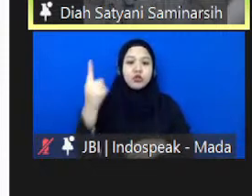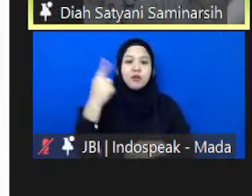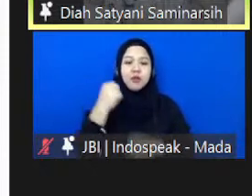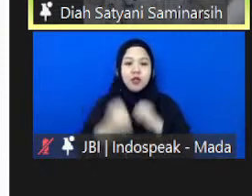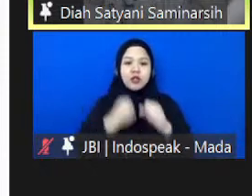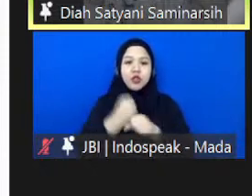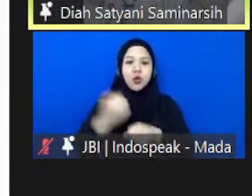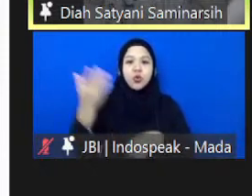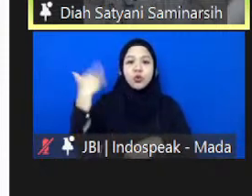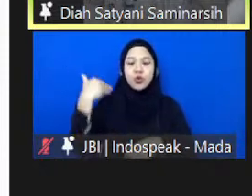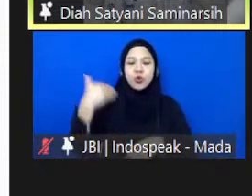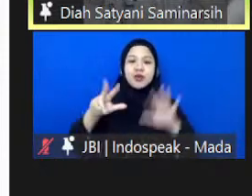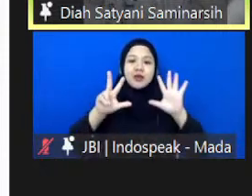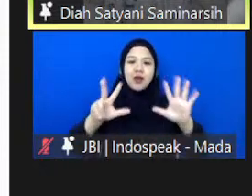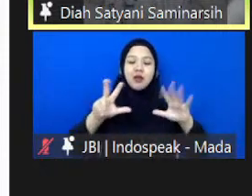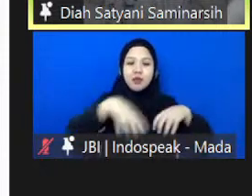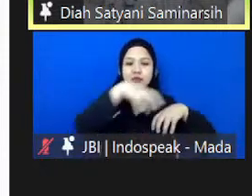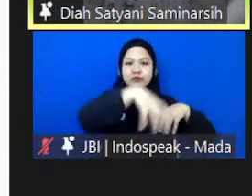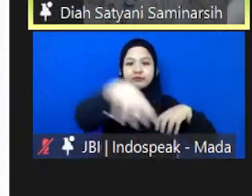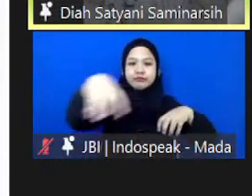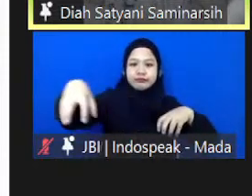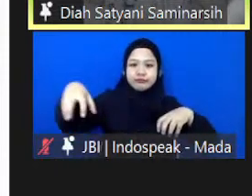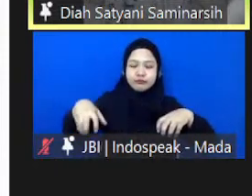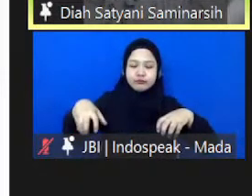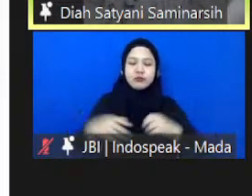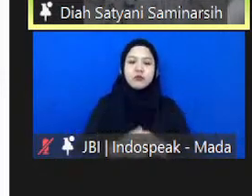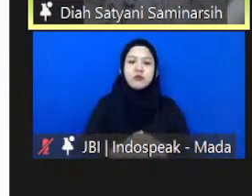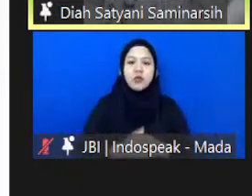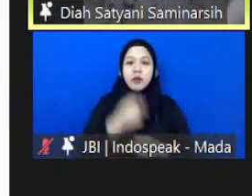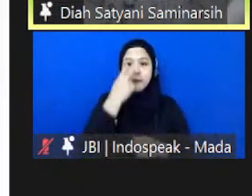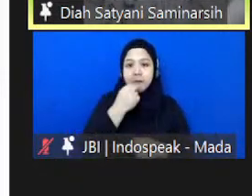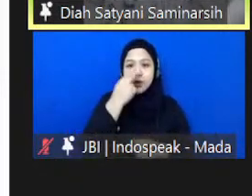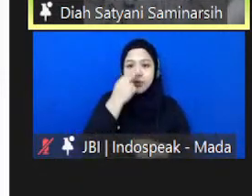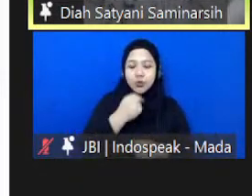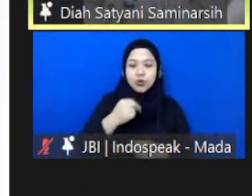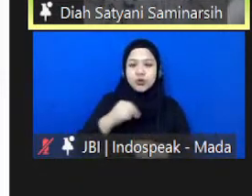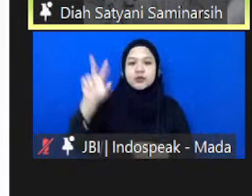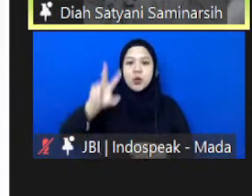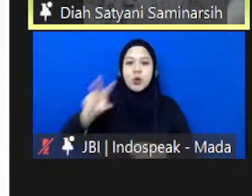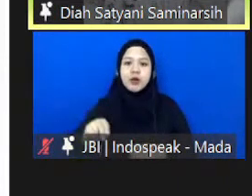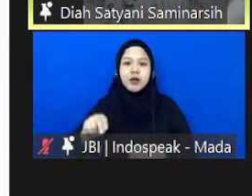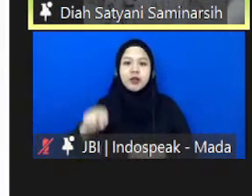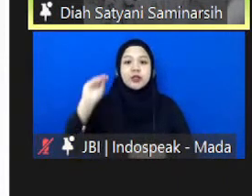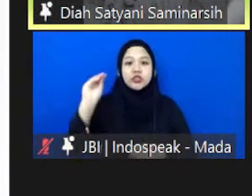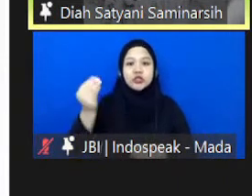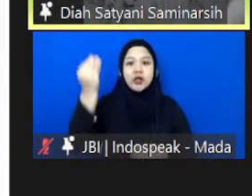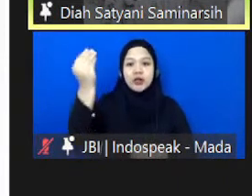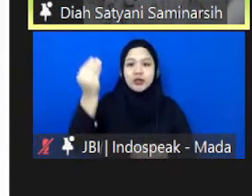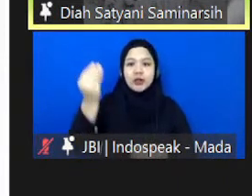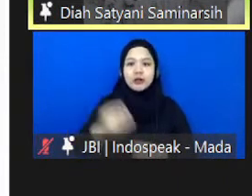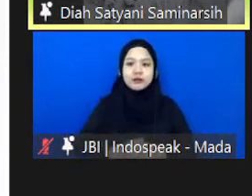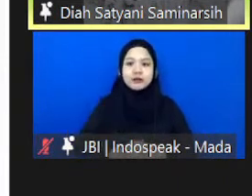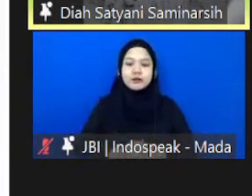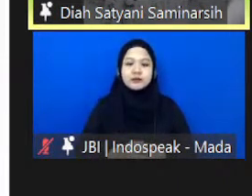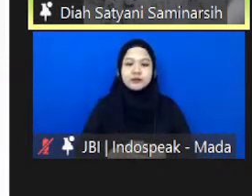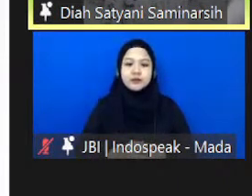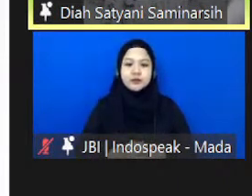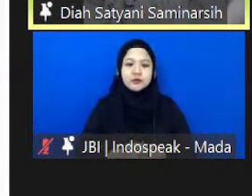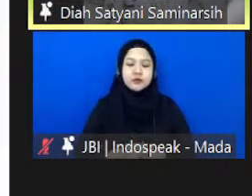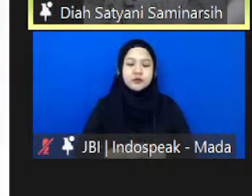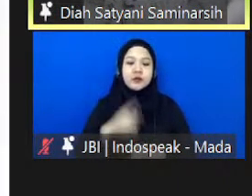different locations in Bandung, West Java, and Jakarta. And as a result of that pilot was